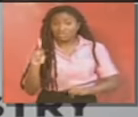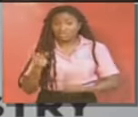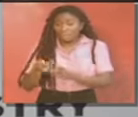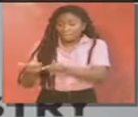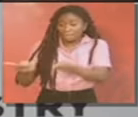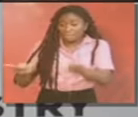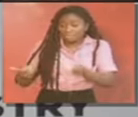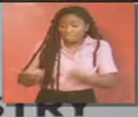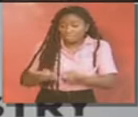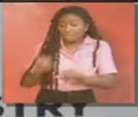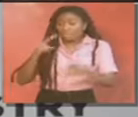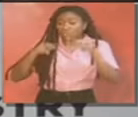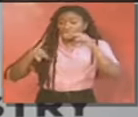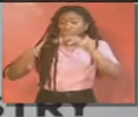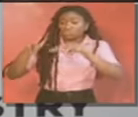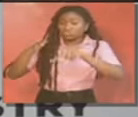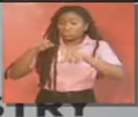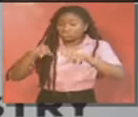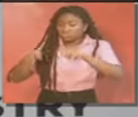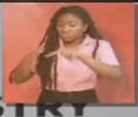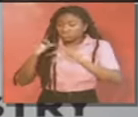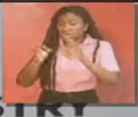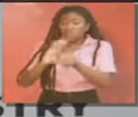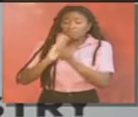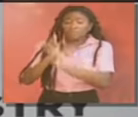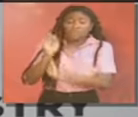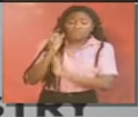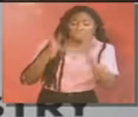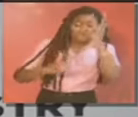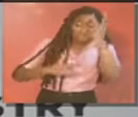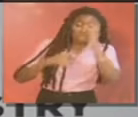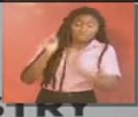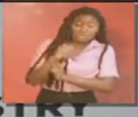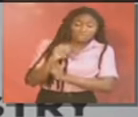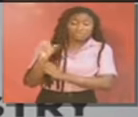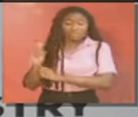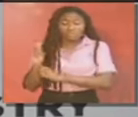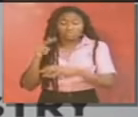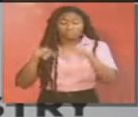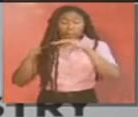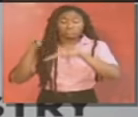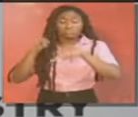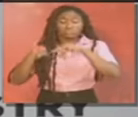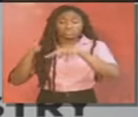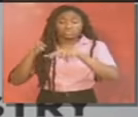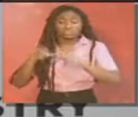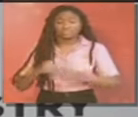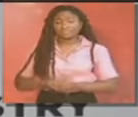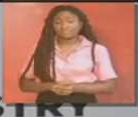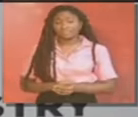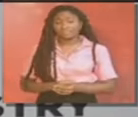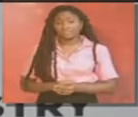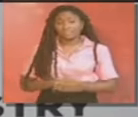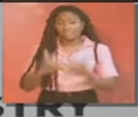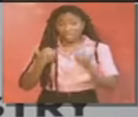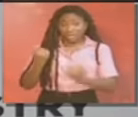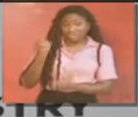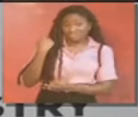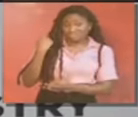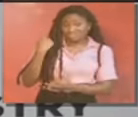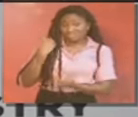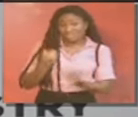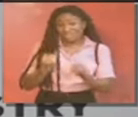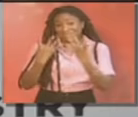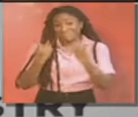facilities currently in operation. It is important to note that, given the recent upsurge in cases, which my